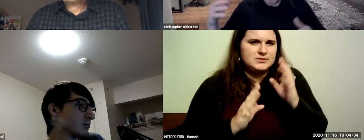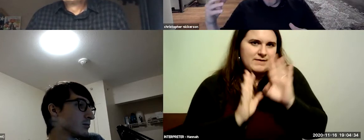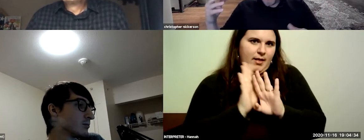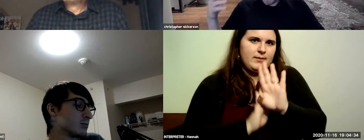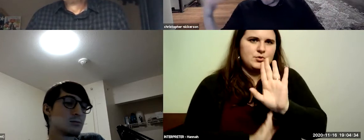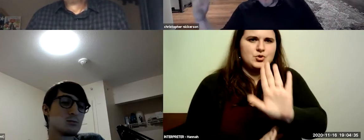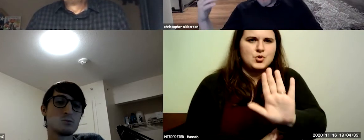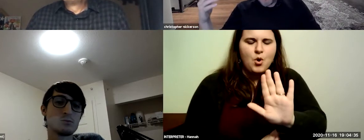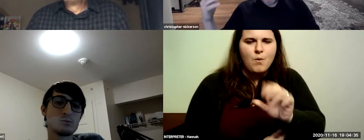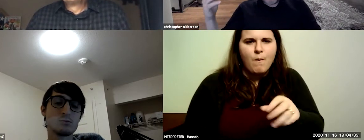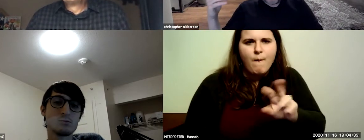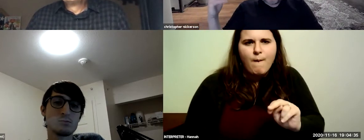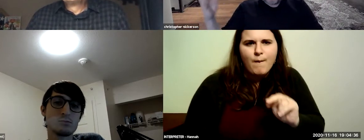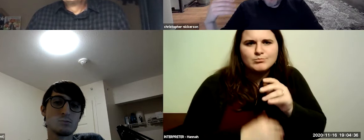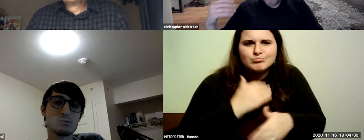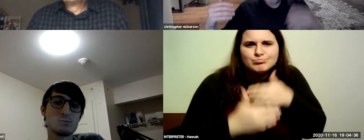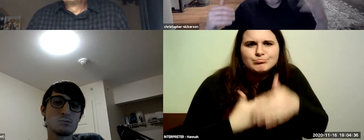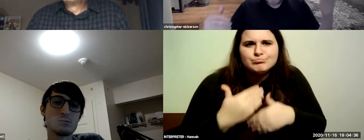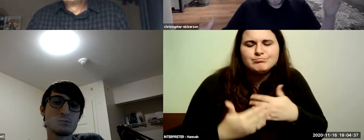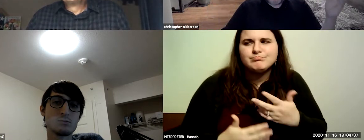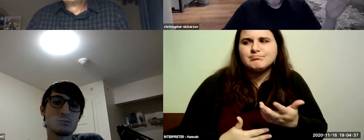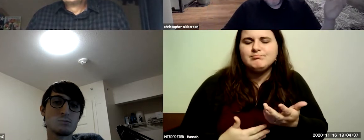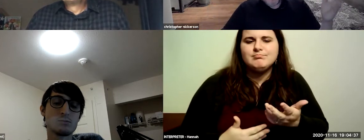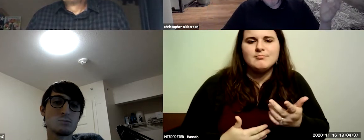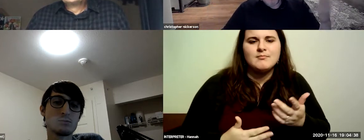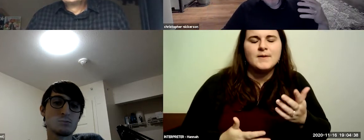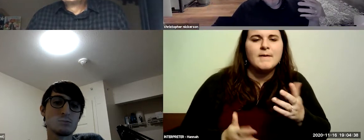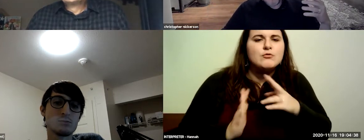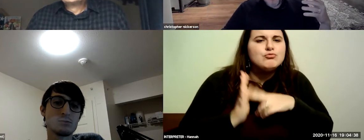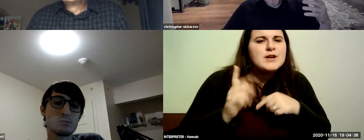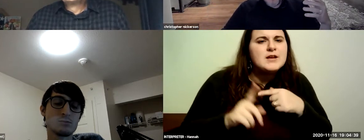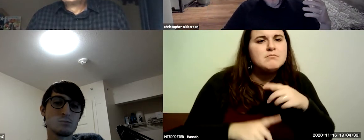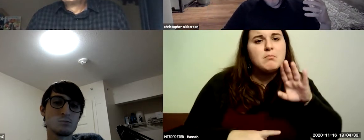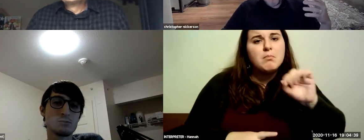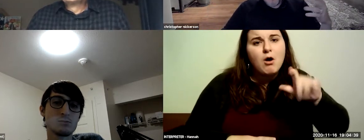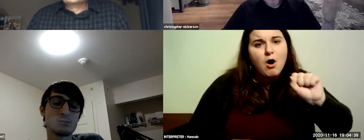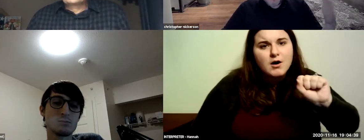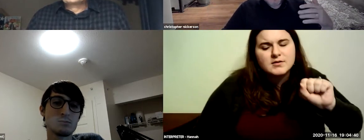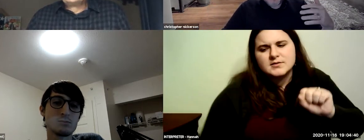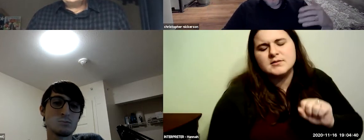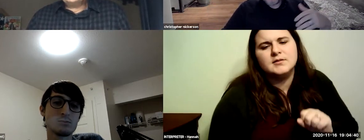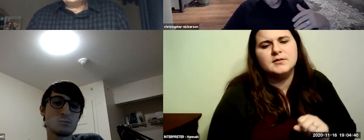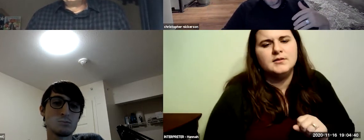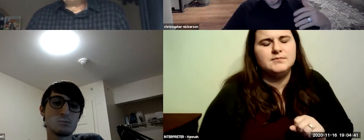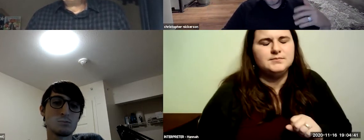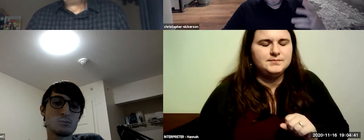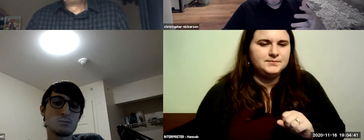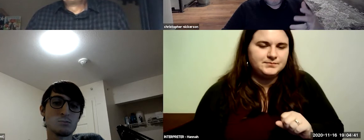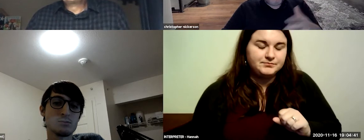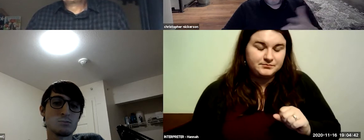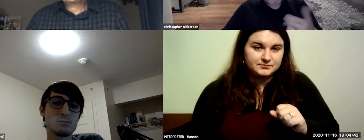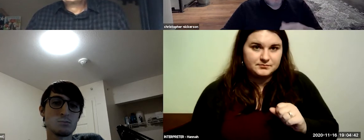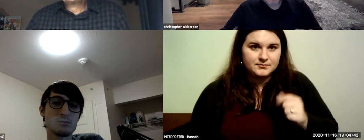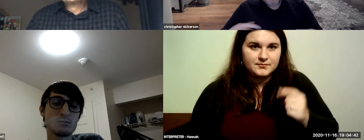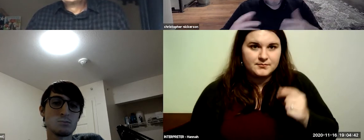of taking bits and bytes from different blogs. There's different like pieces of, you know, context that you can bring in. Maybe there's,